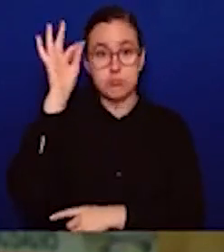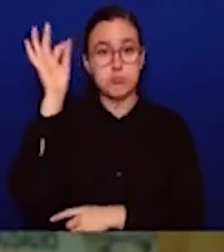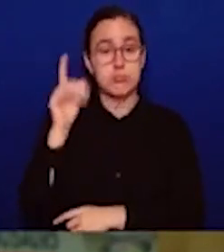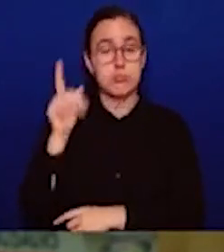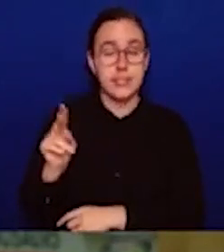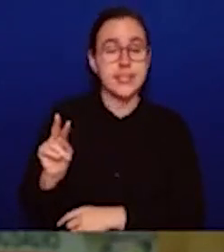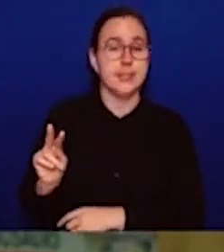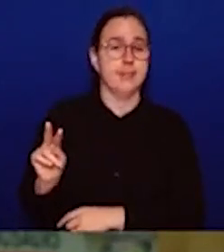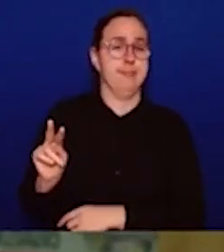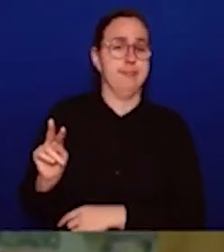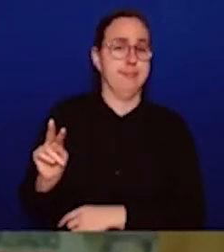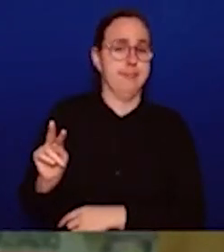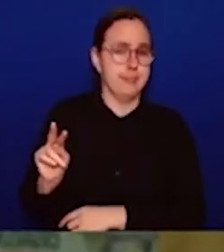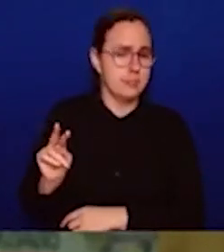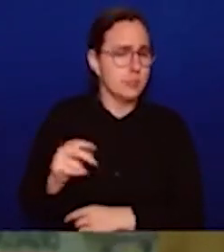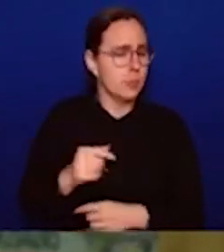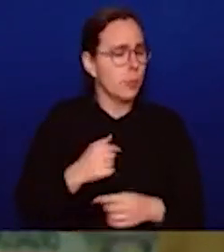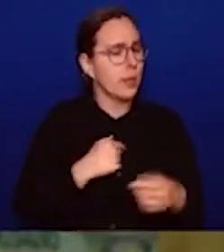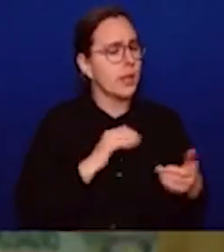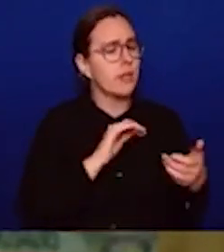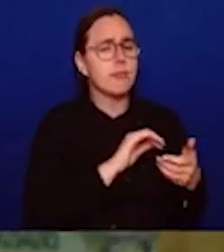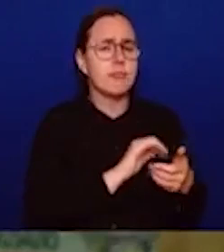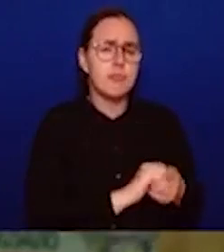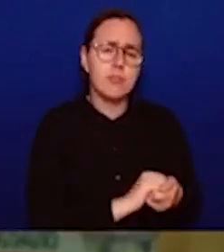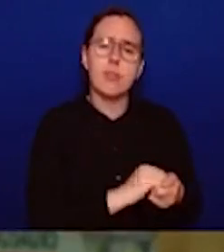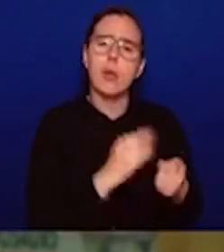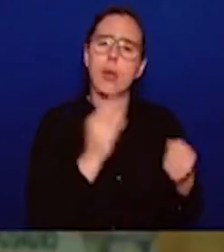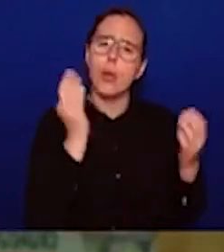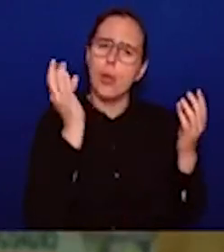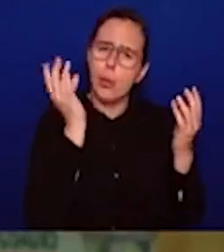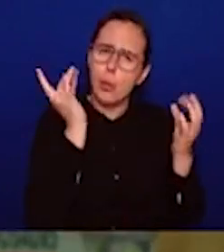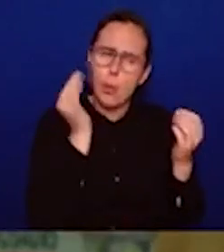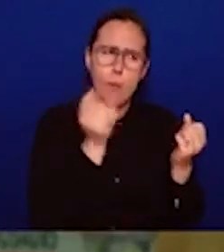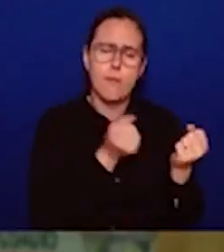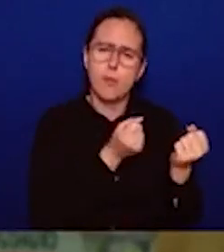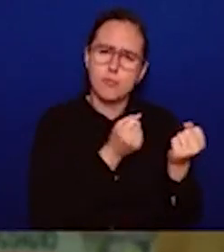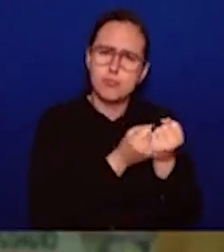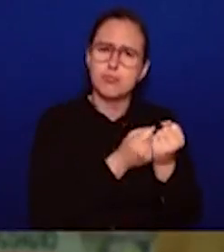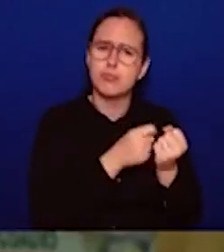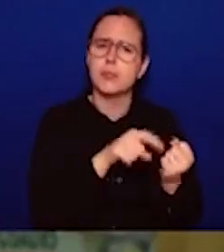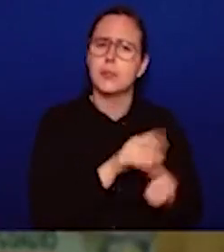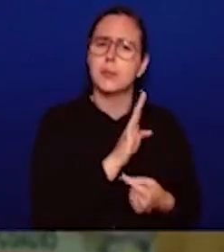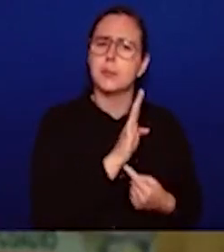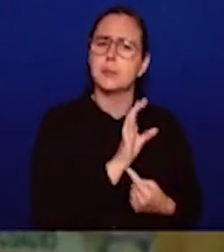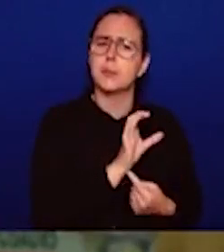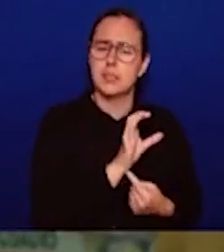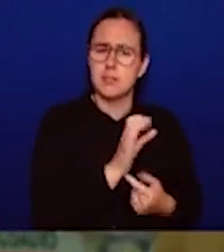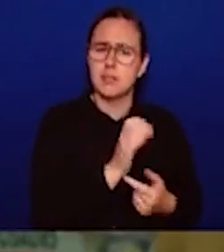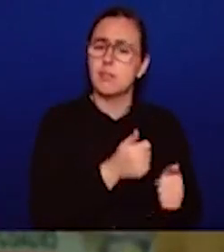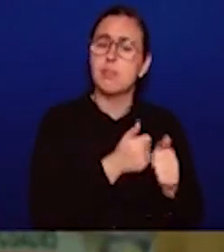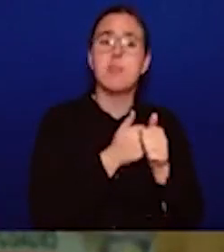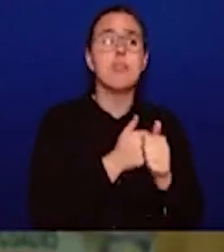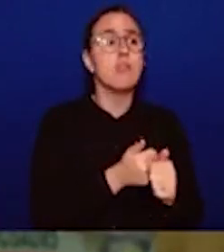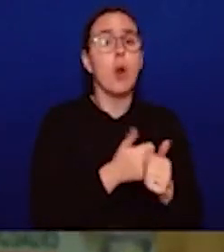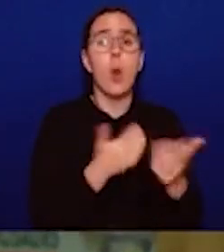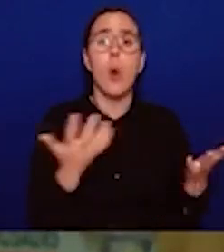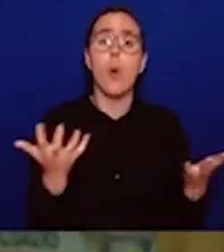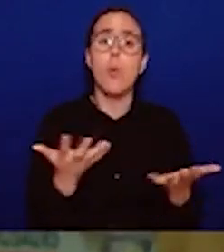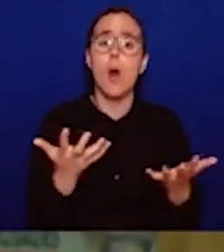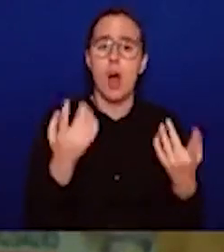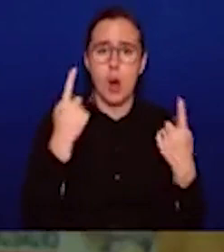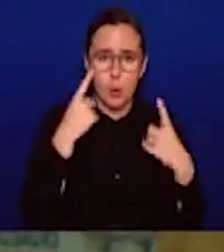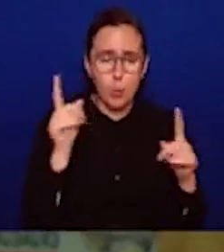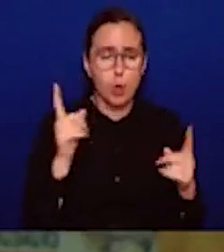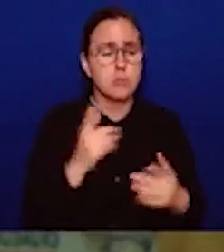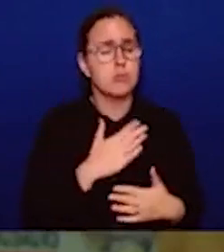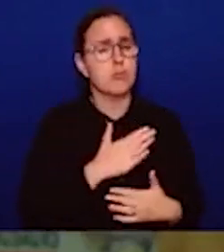in compassion, in evidence, and in keeping people out of the justice system and focusing on addiction as a health